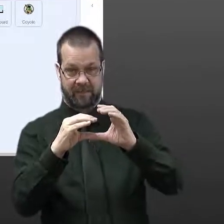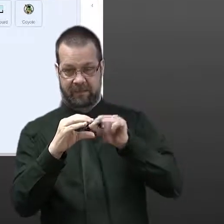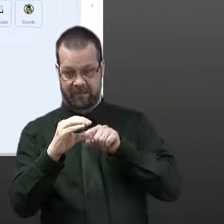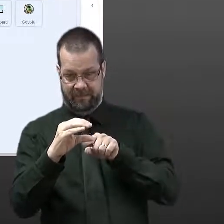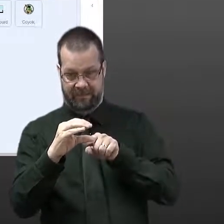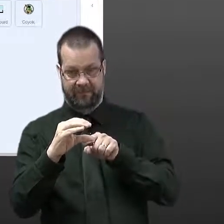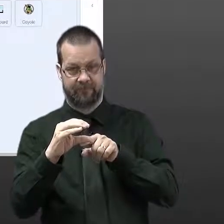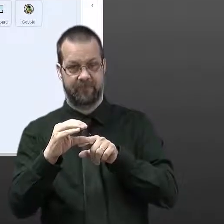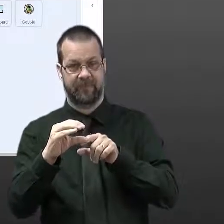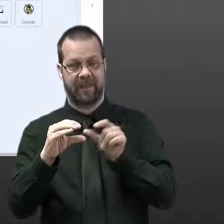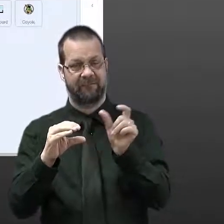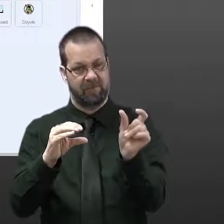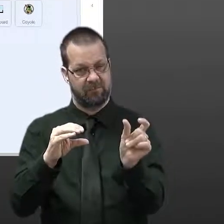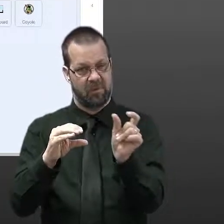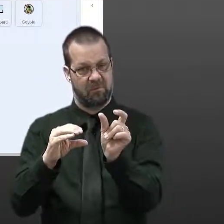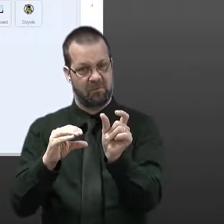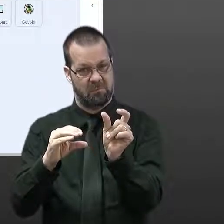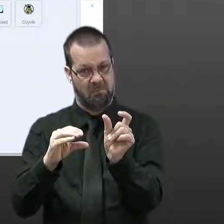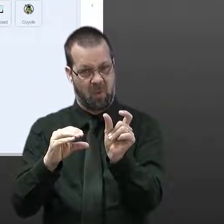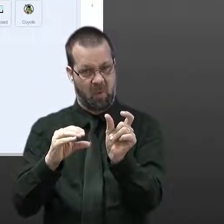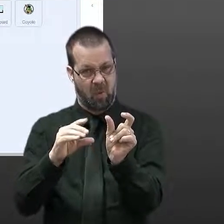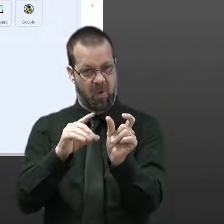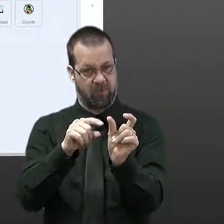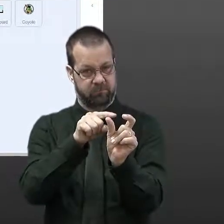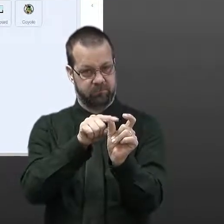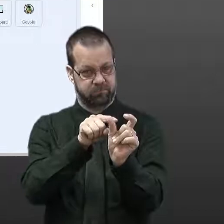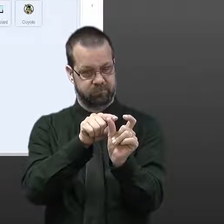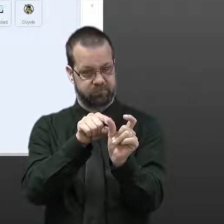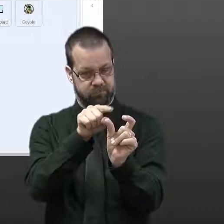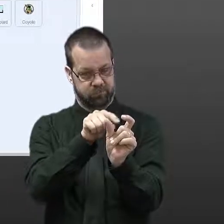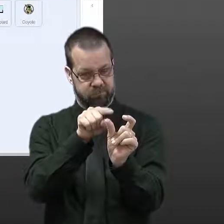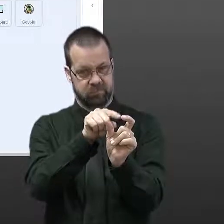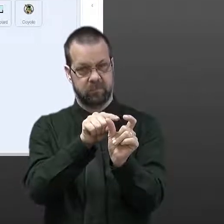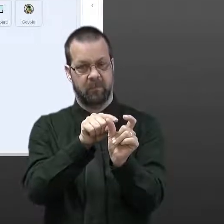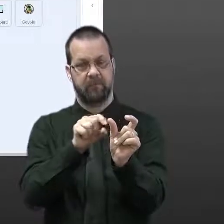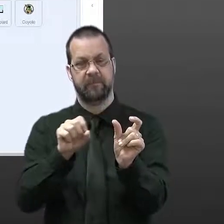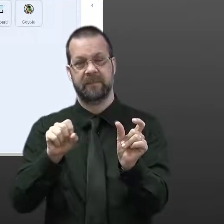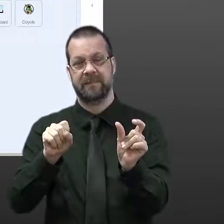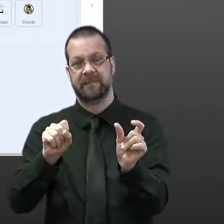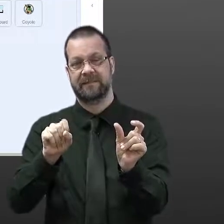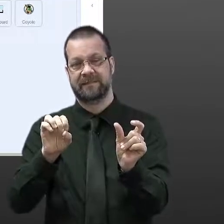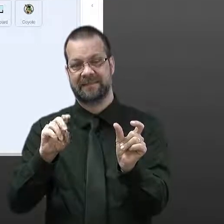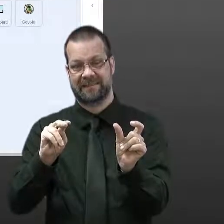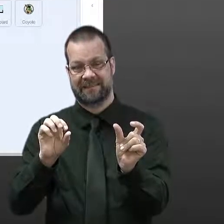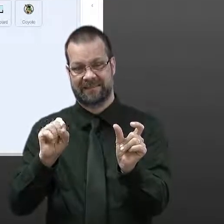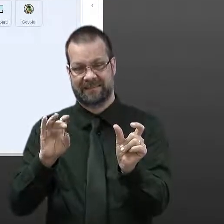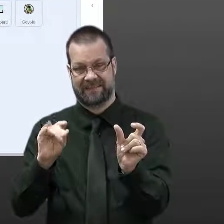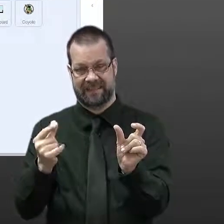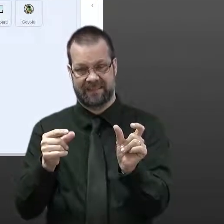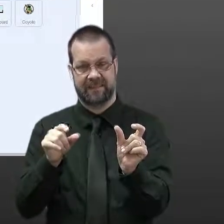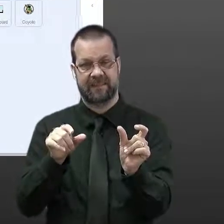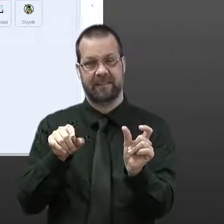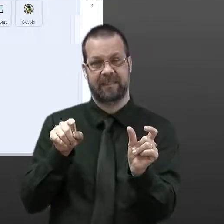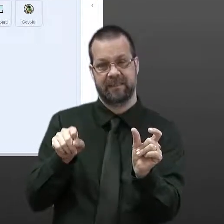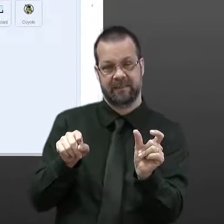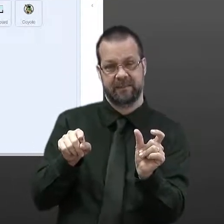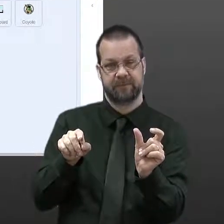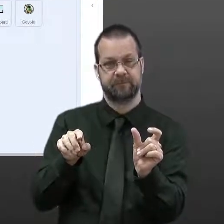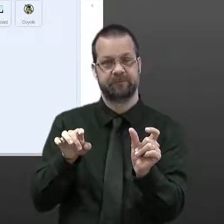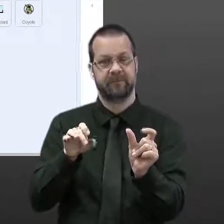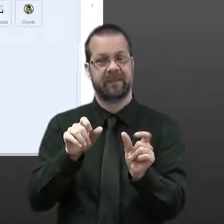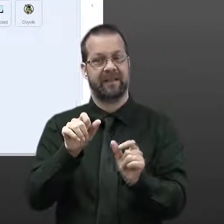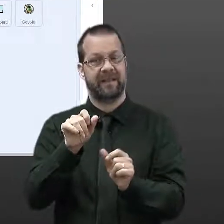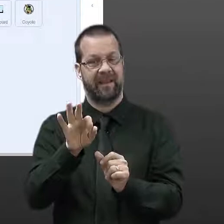And in the pointy space on the if-then block, we are going to go to sensing and find a block that says